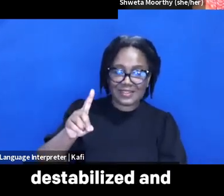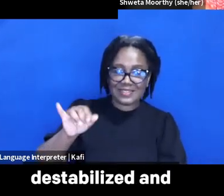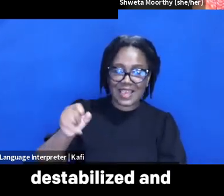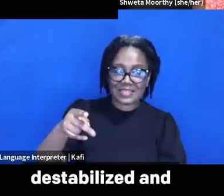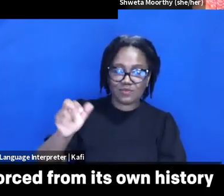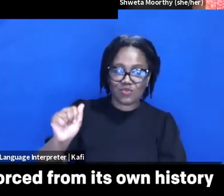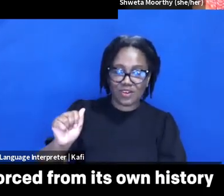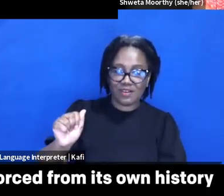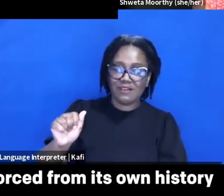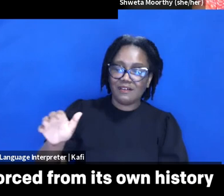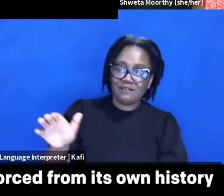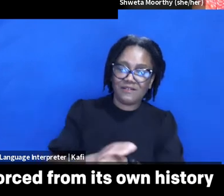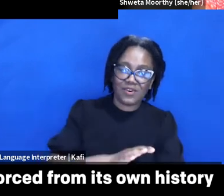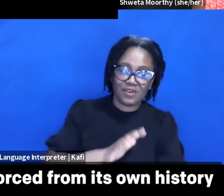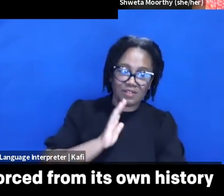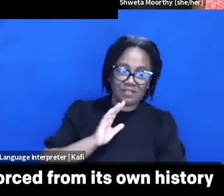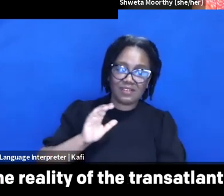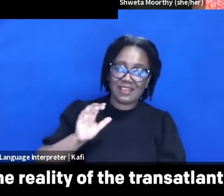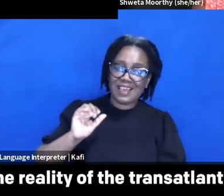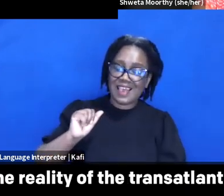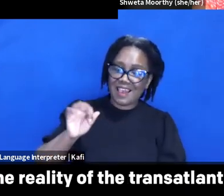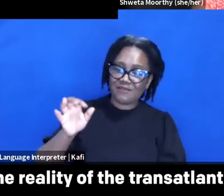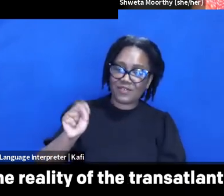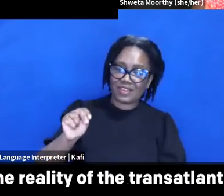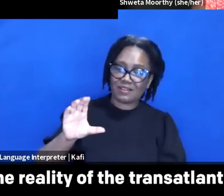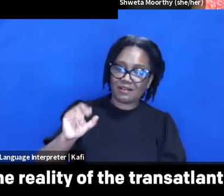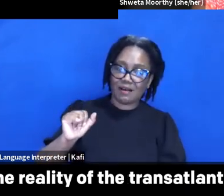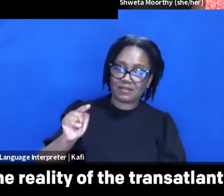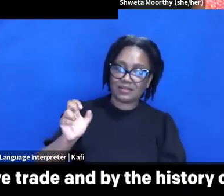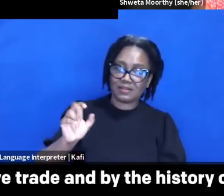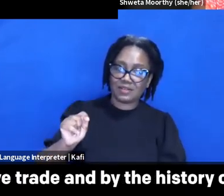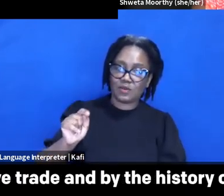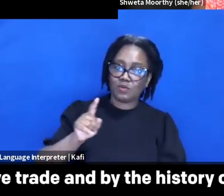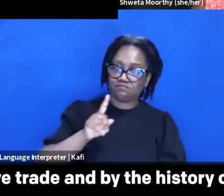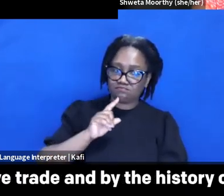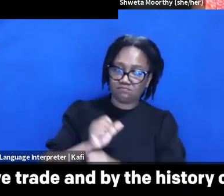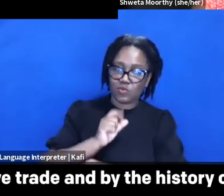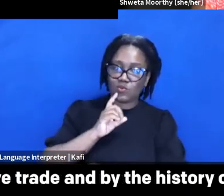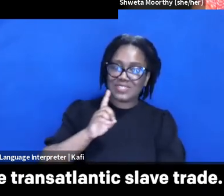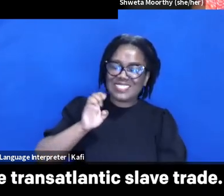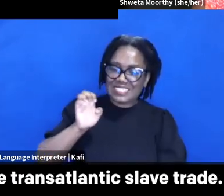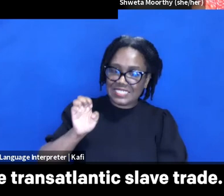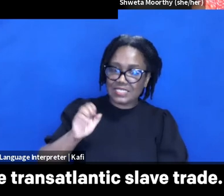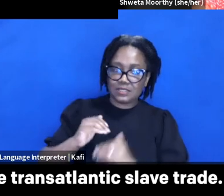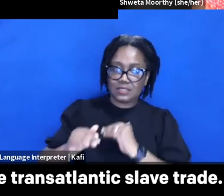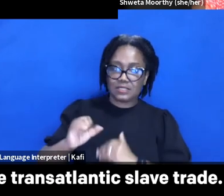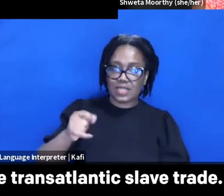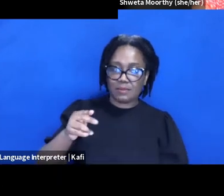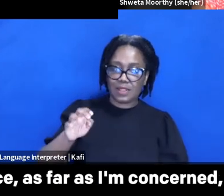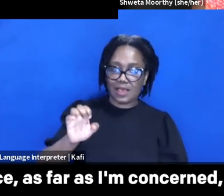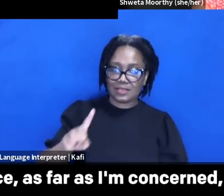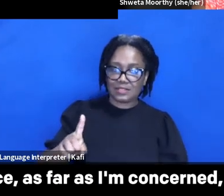and forced from its own history by the reality of the transatlantic slave trade and by the history of the transatlantic slave